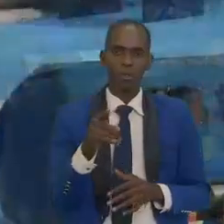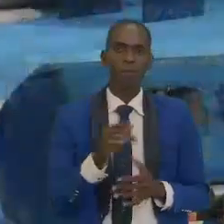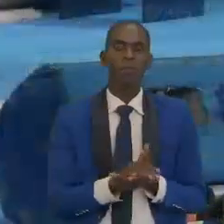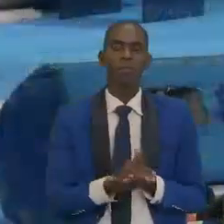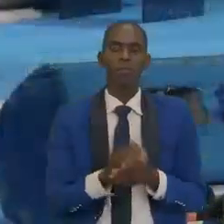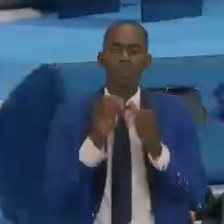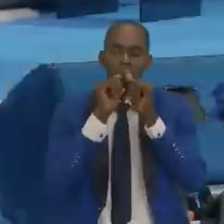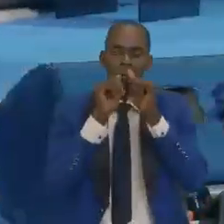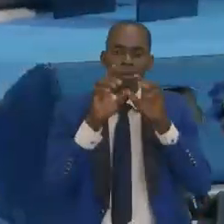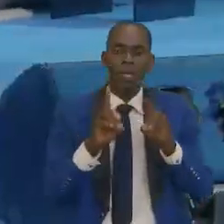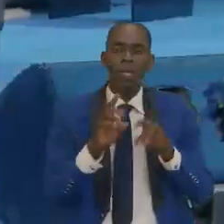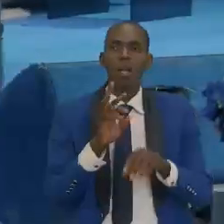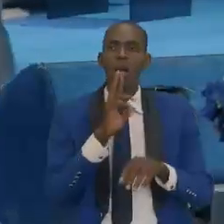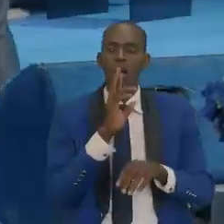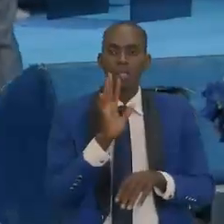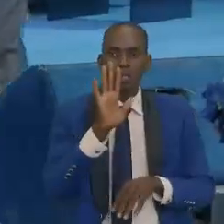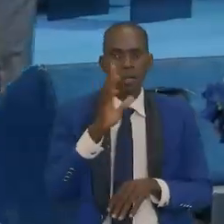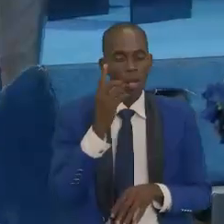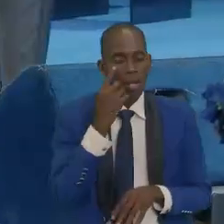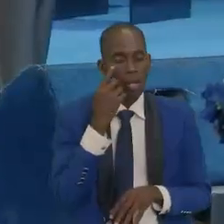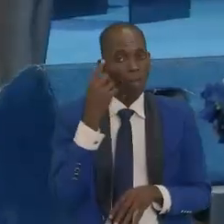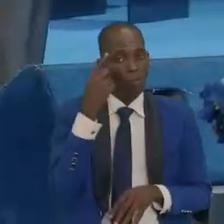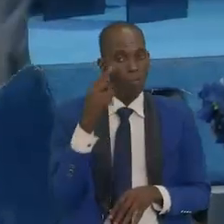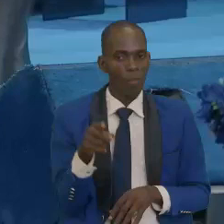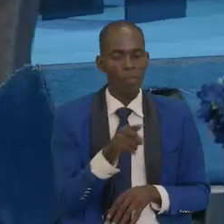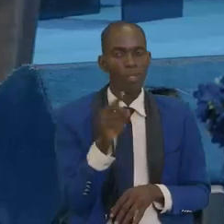blessed are your eyes for the sea,